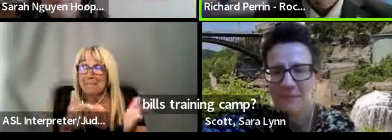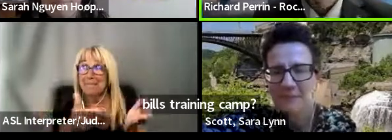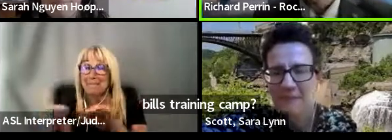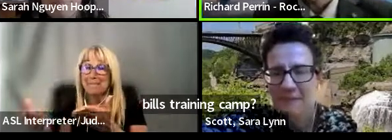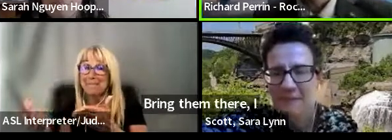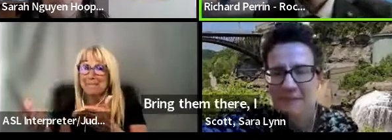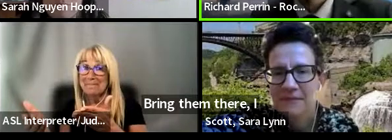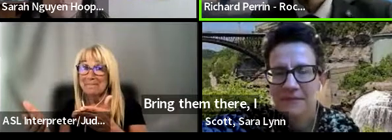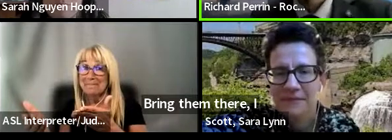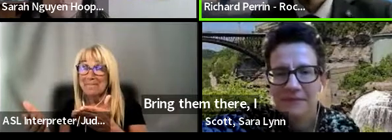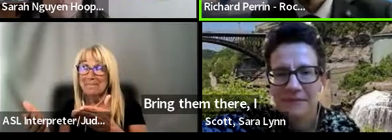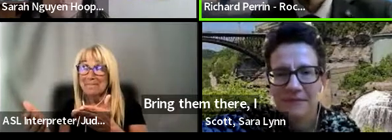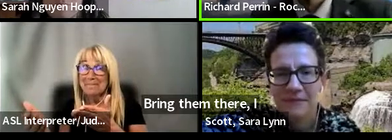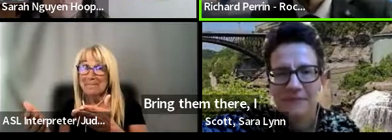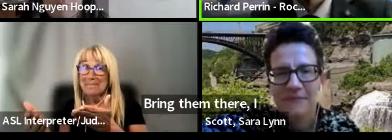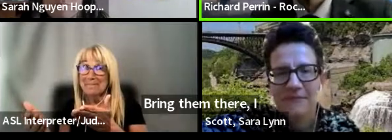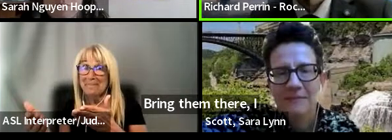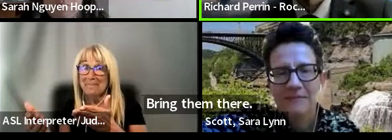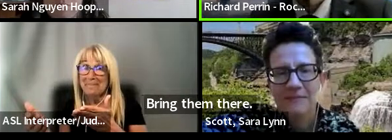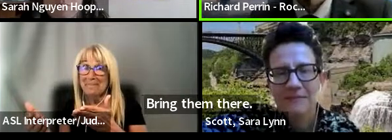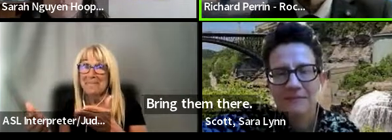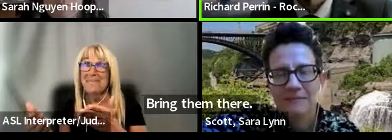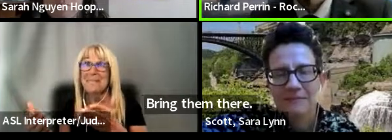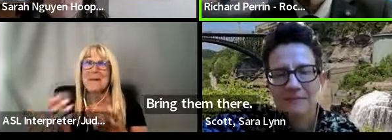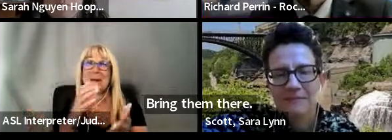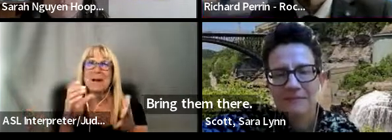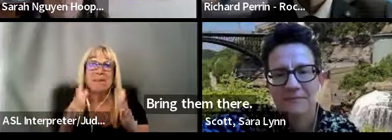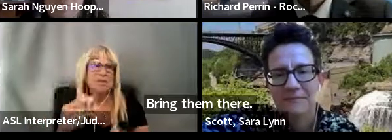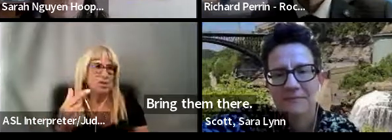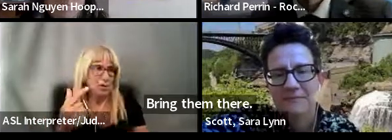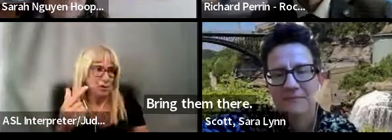I would You say, expecting me to answer that question?